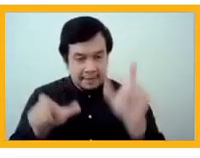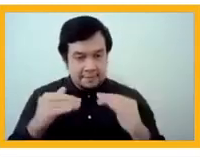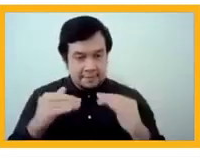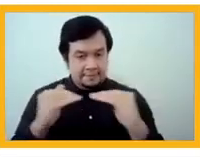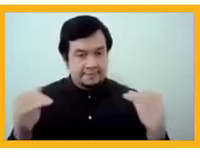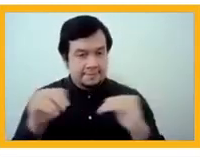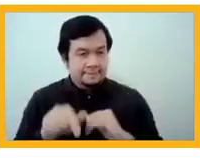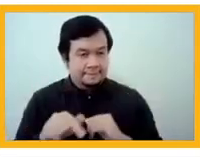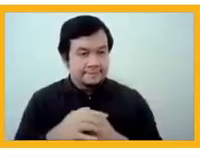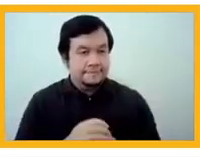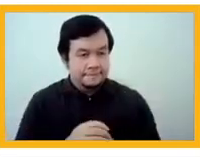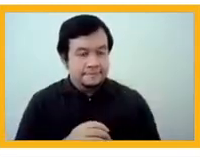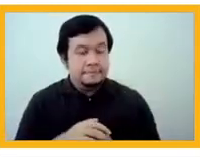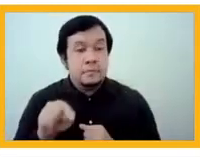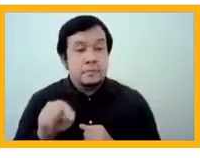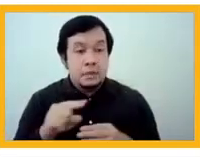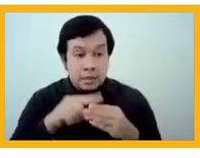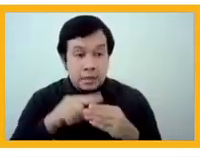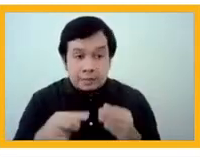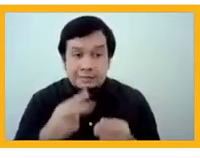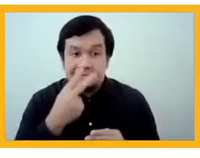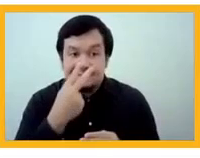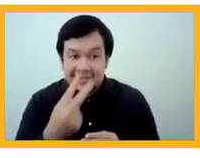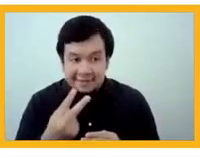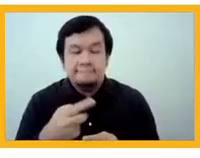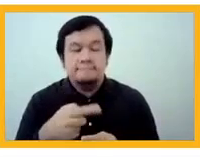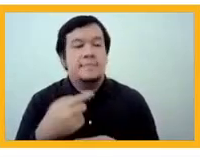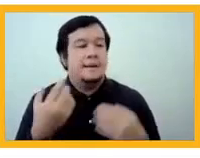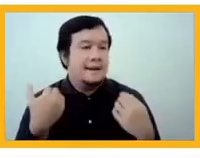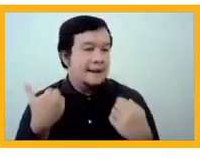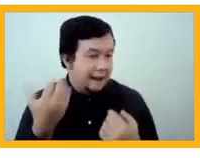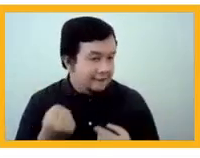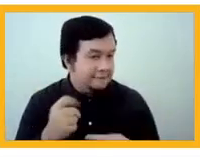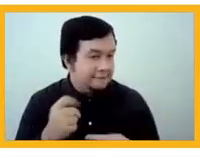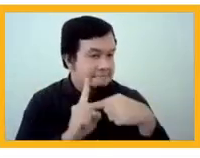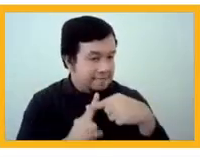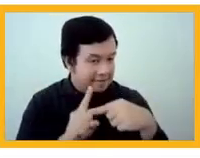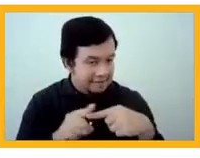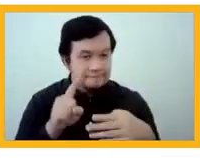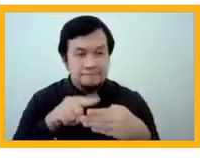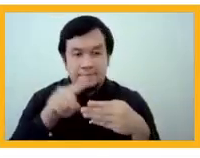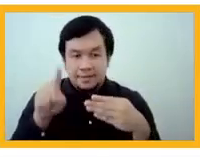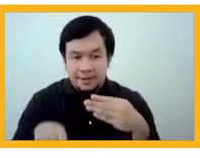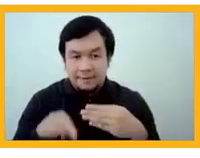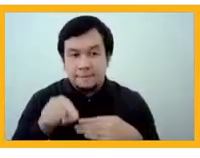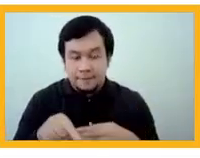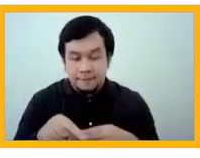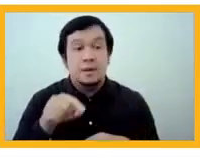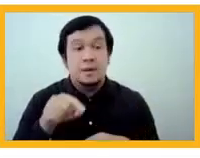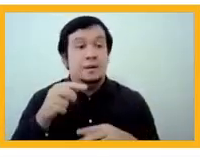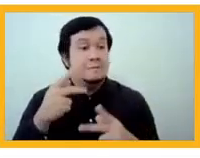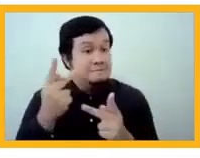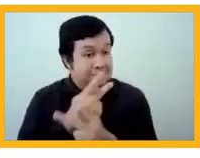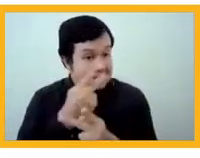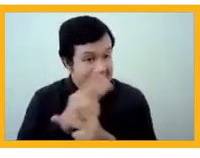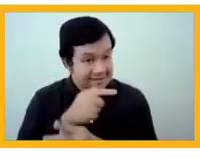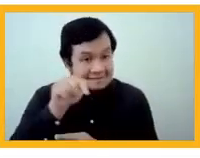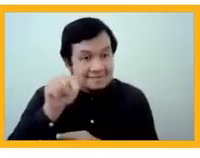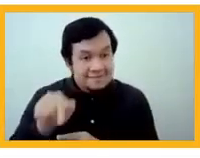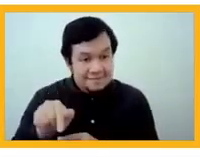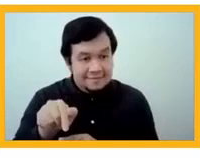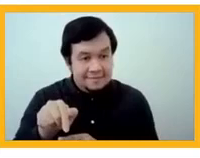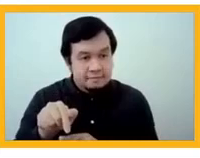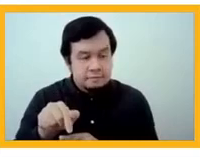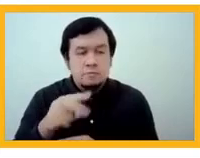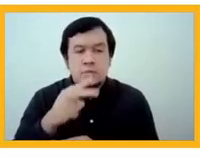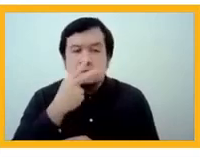dramatic positive effects in both math and Hindi. So at the baseline, this is randomized, it's a randomized controlled trial. So the baseline levels and the treatment and